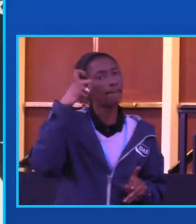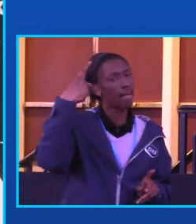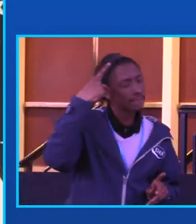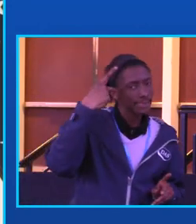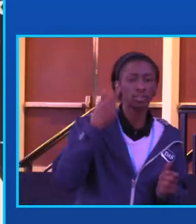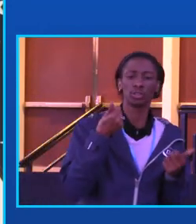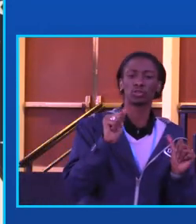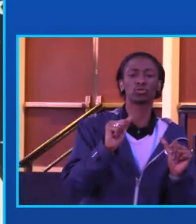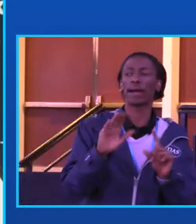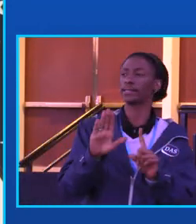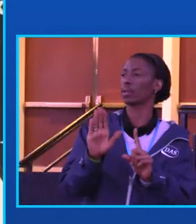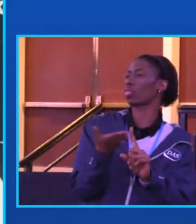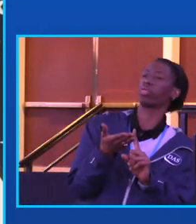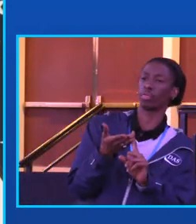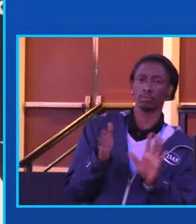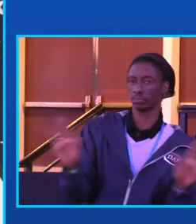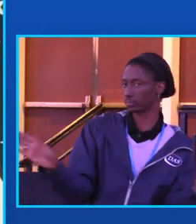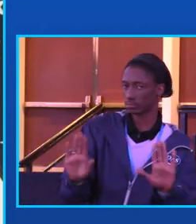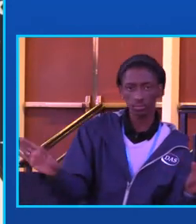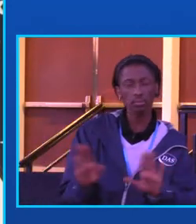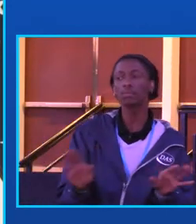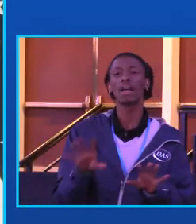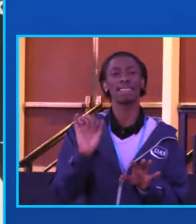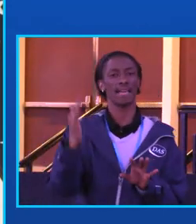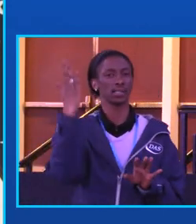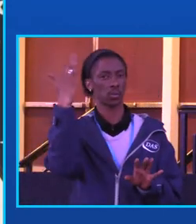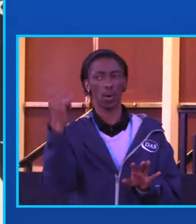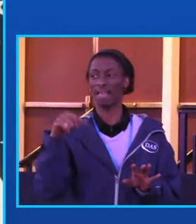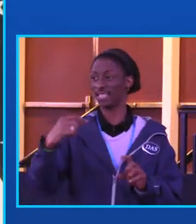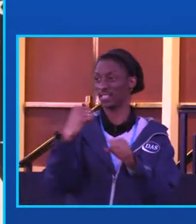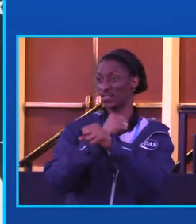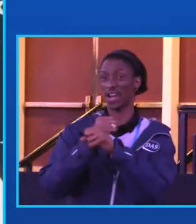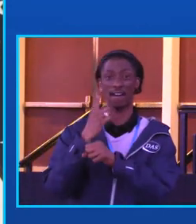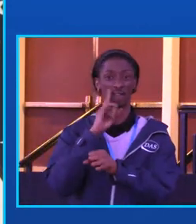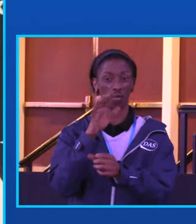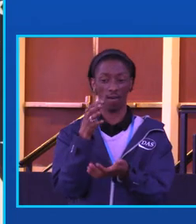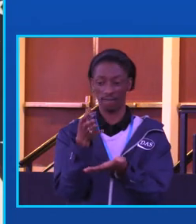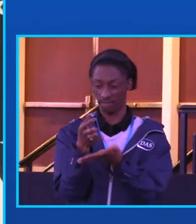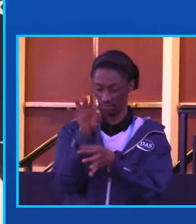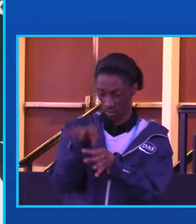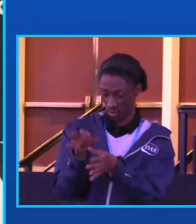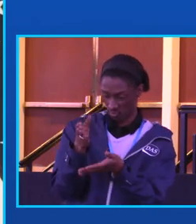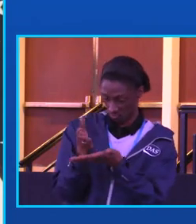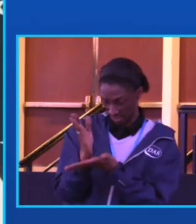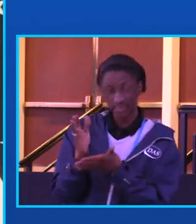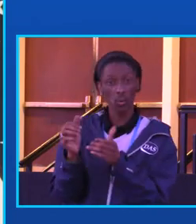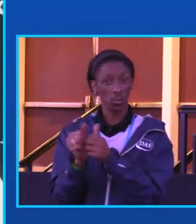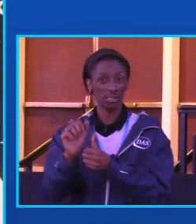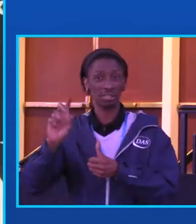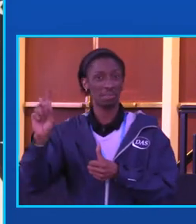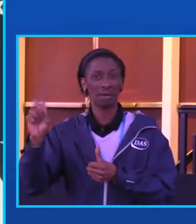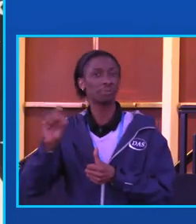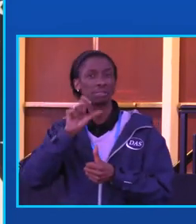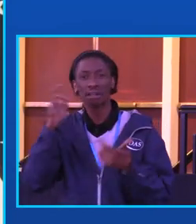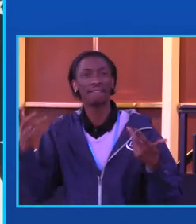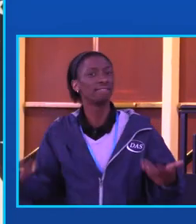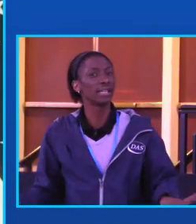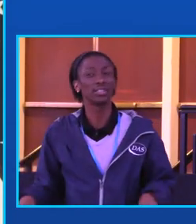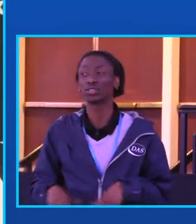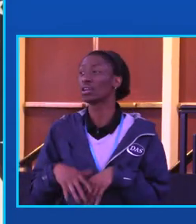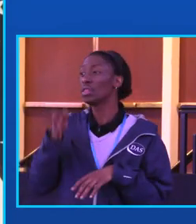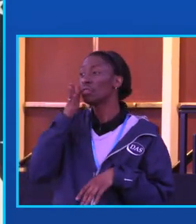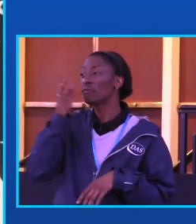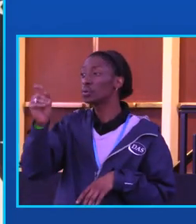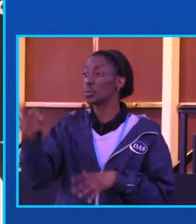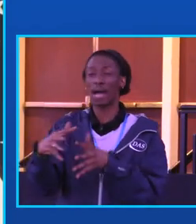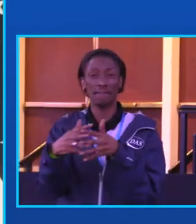tilt elections in their favor. That's why this fight for voting rights and democracy is not over. The very future of our nation